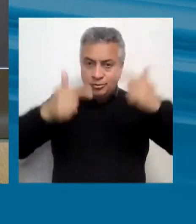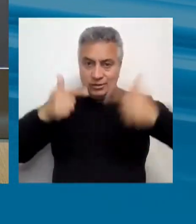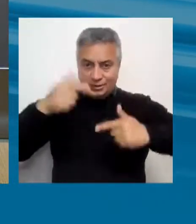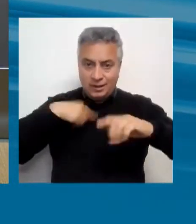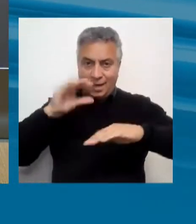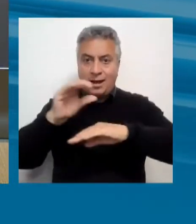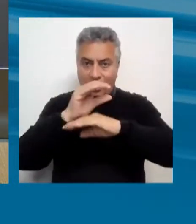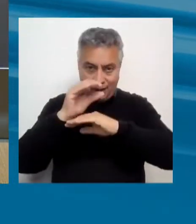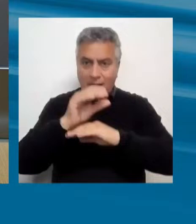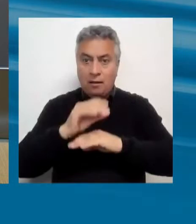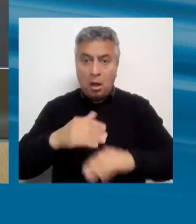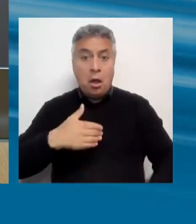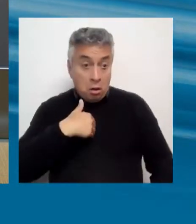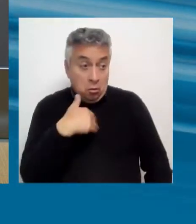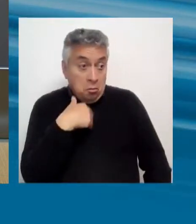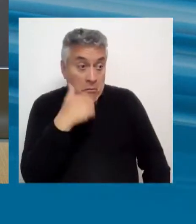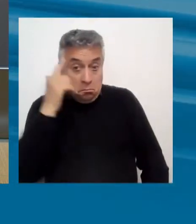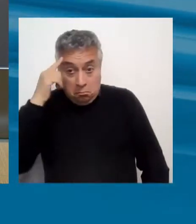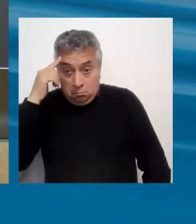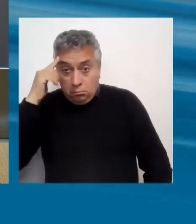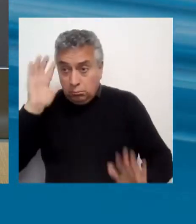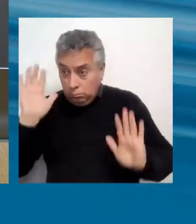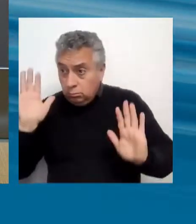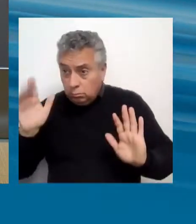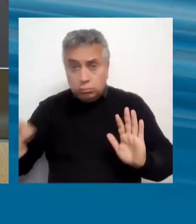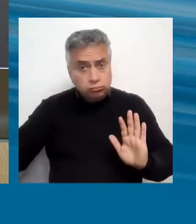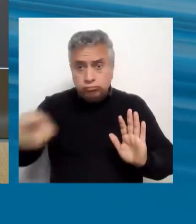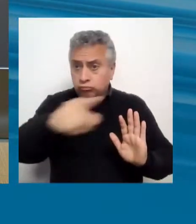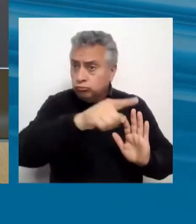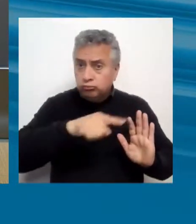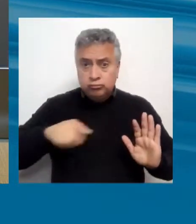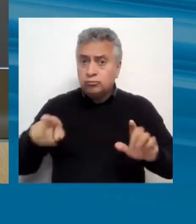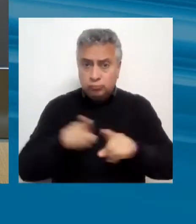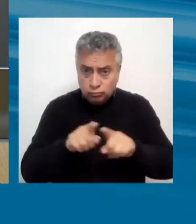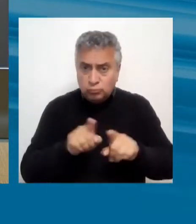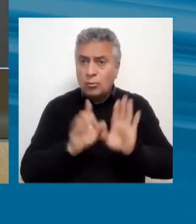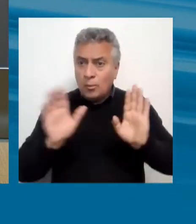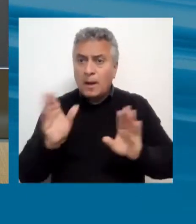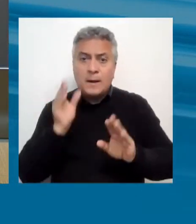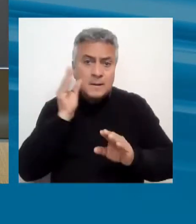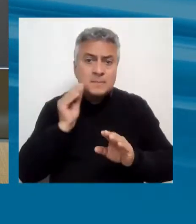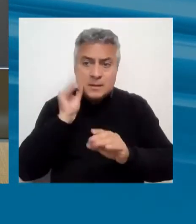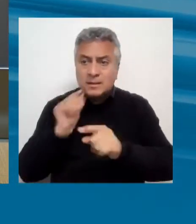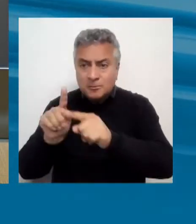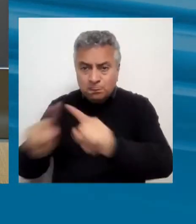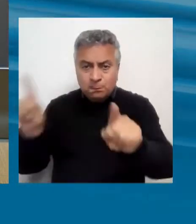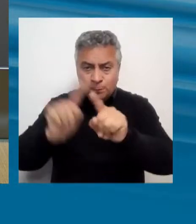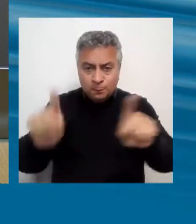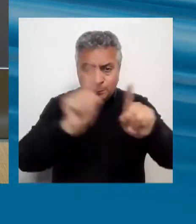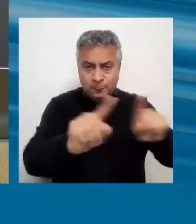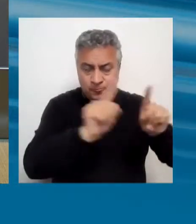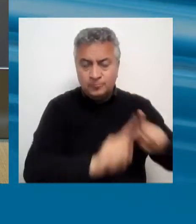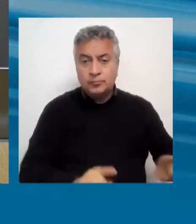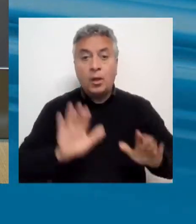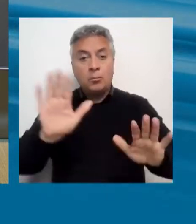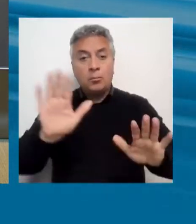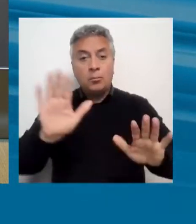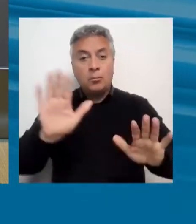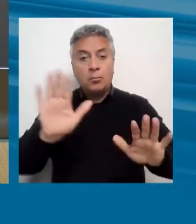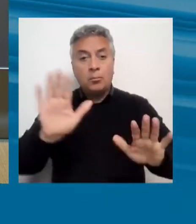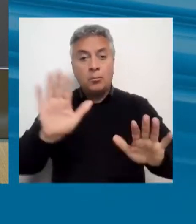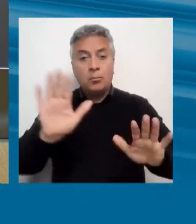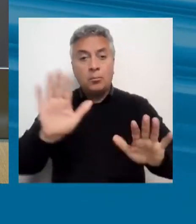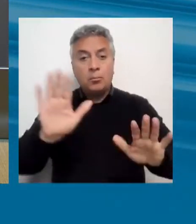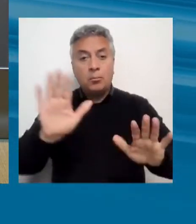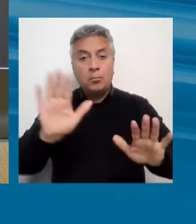difficult to deny it. But I do think there are things about the way Barbados has approached our own tax policy, first of all, that I think is